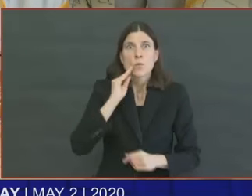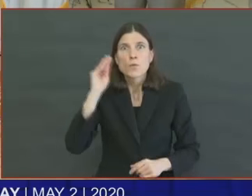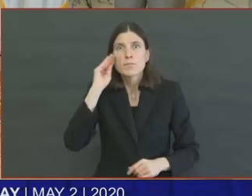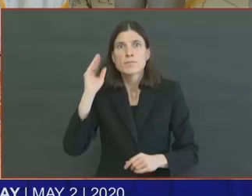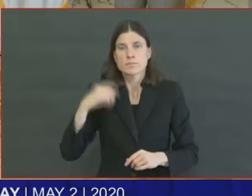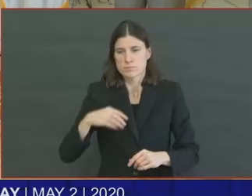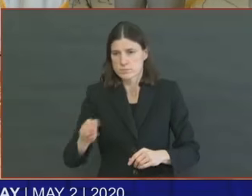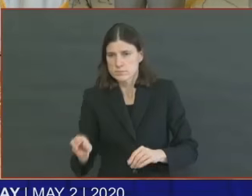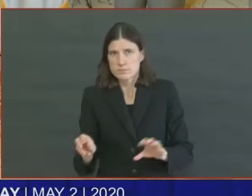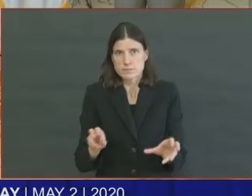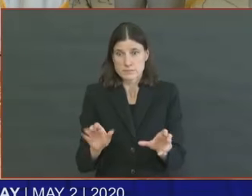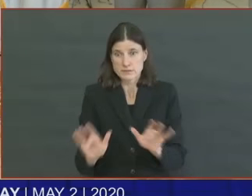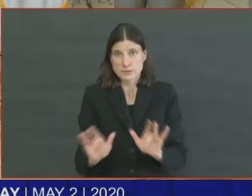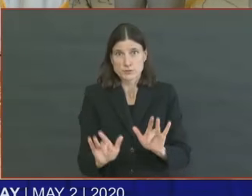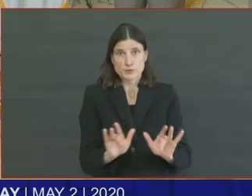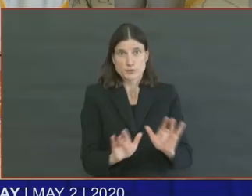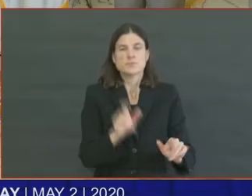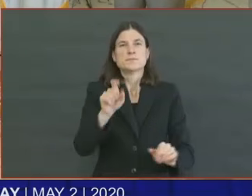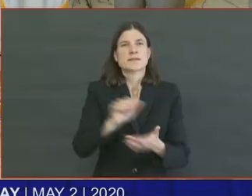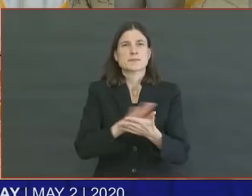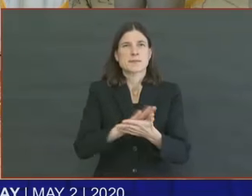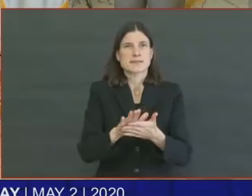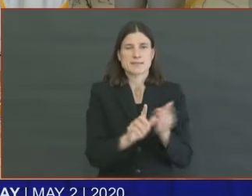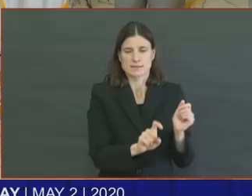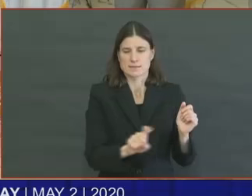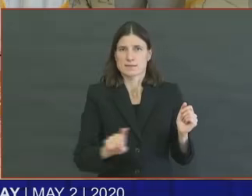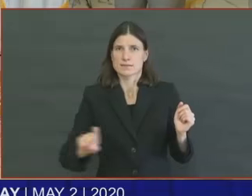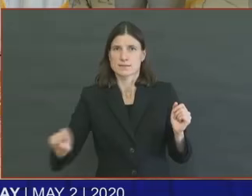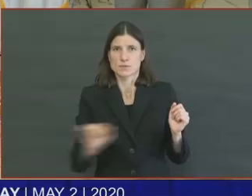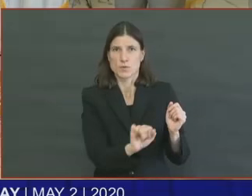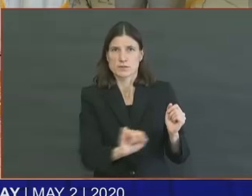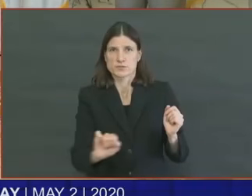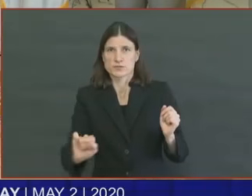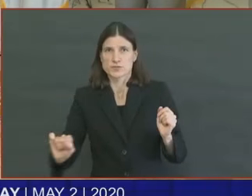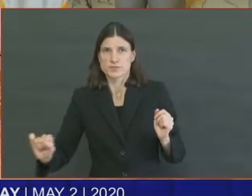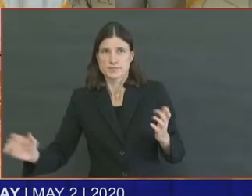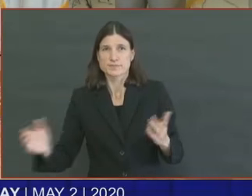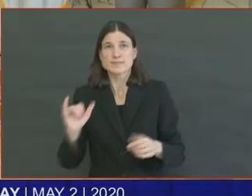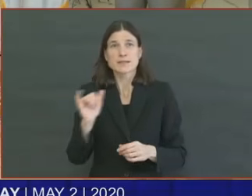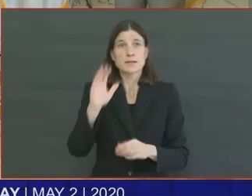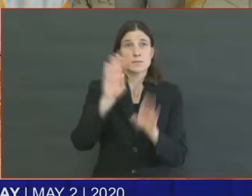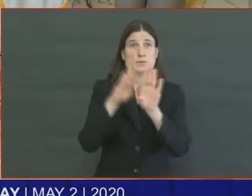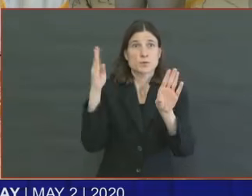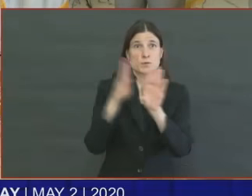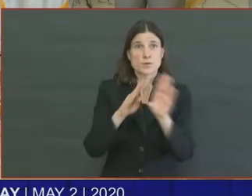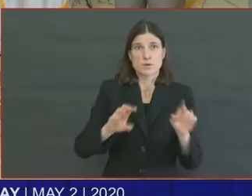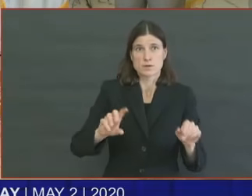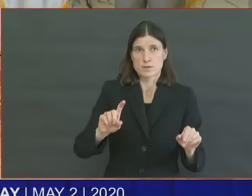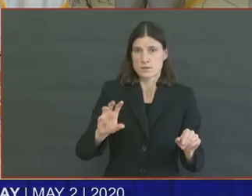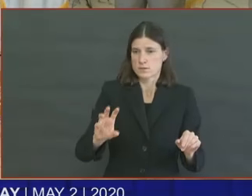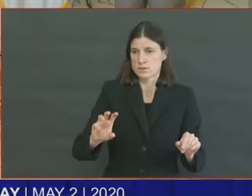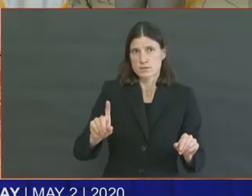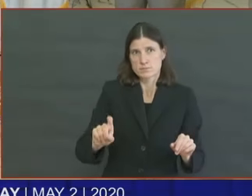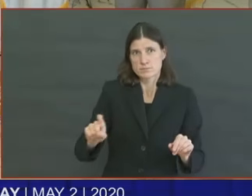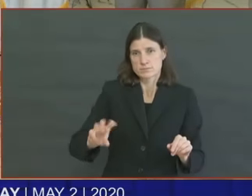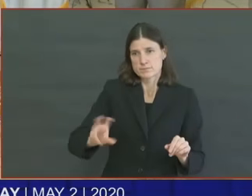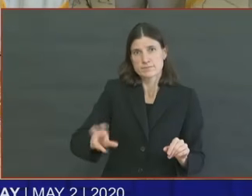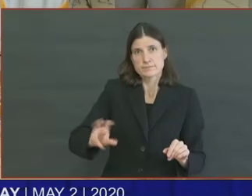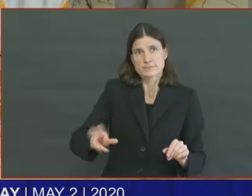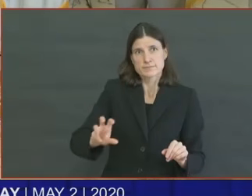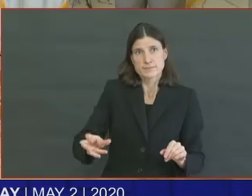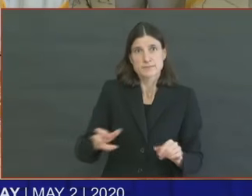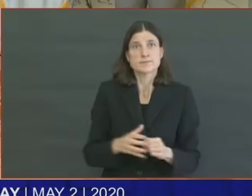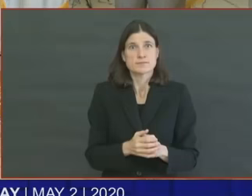members can use. We want to keep it as practical as possible, and being able to clean those surfaces once